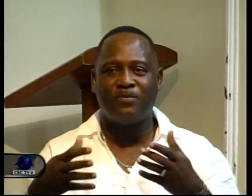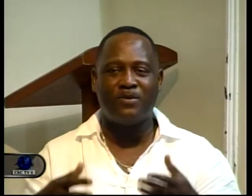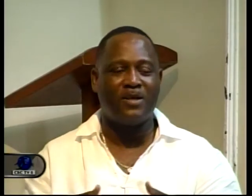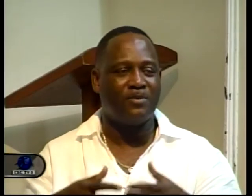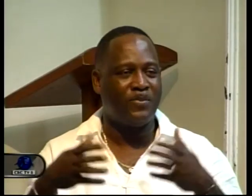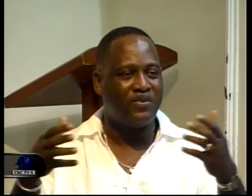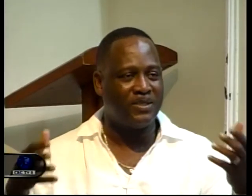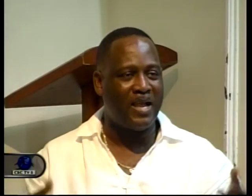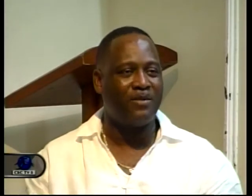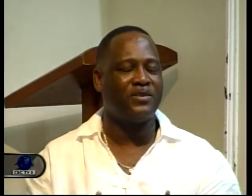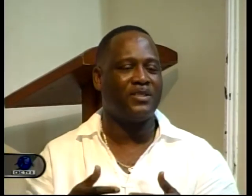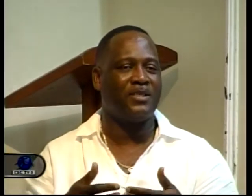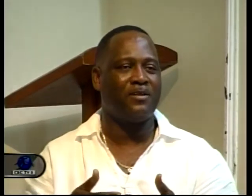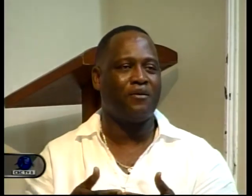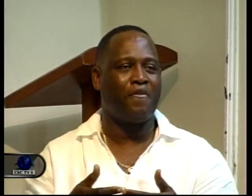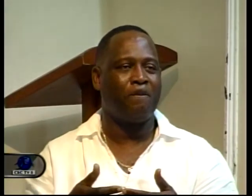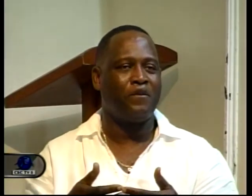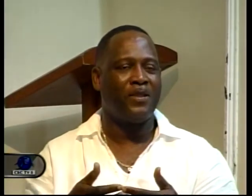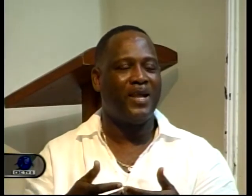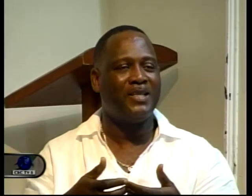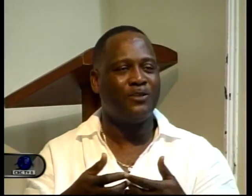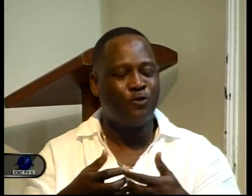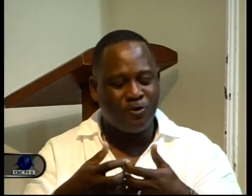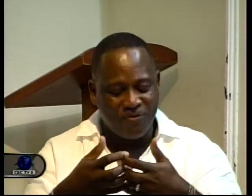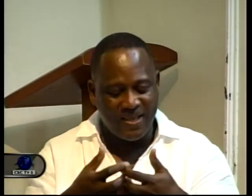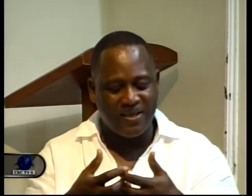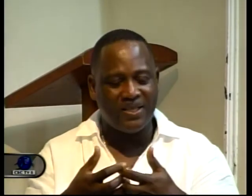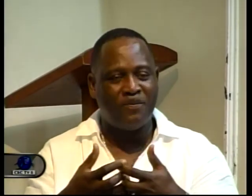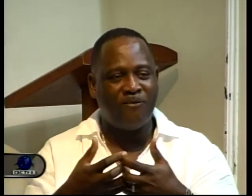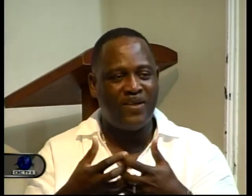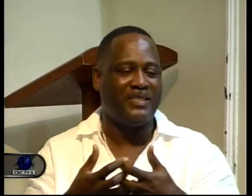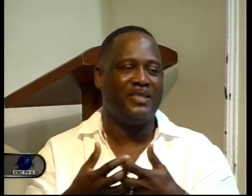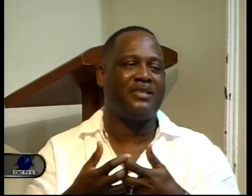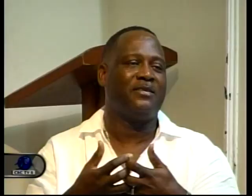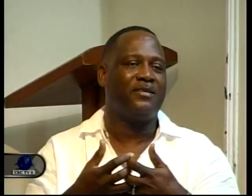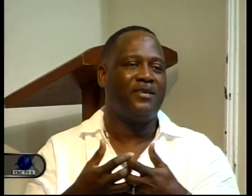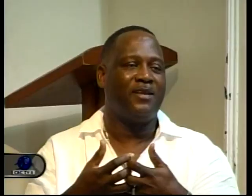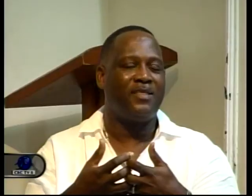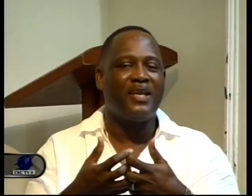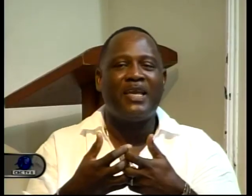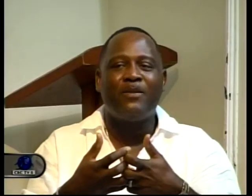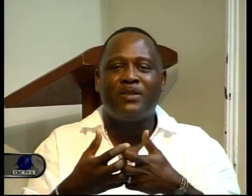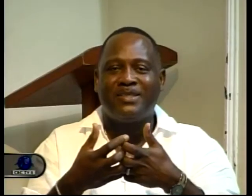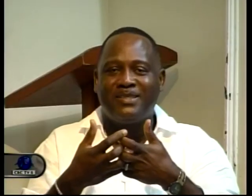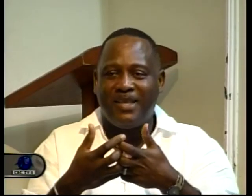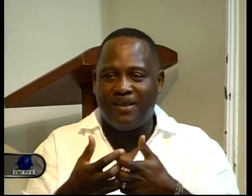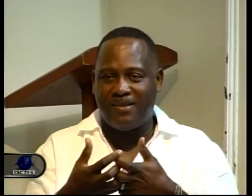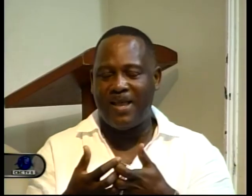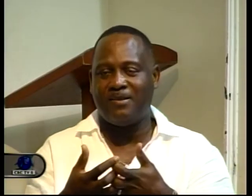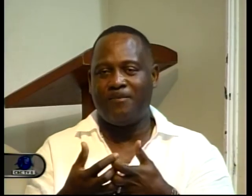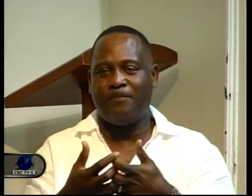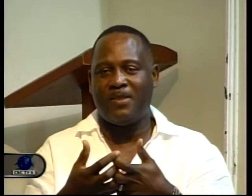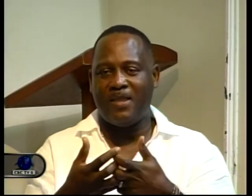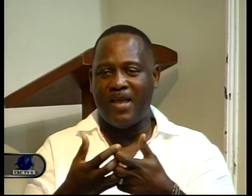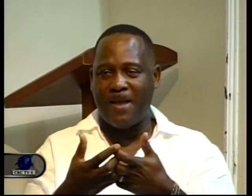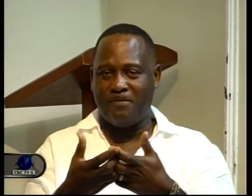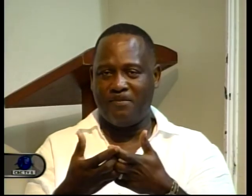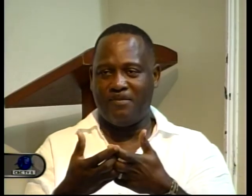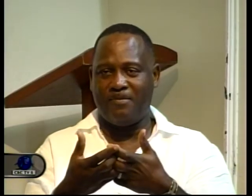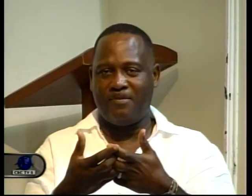from other people's garbage, etc., and they do it right here, they perfect it, they're able to take that